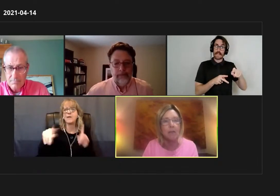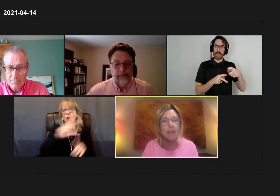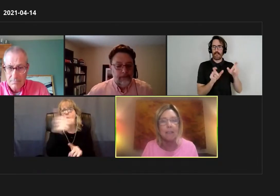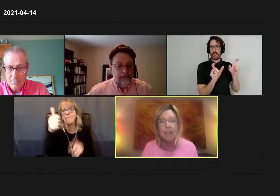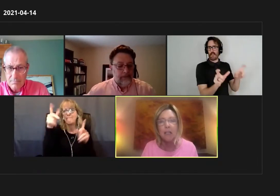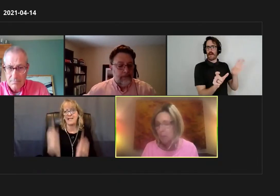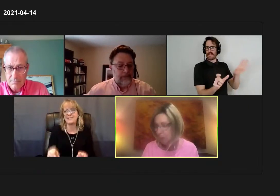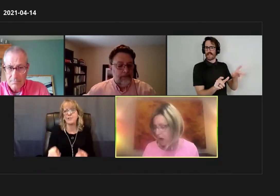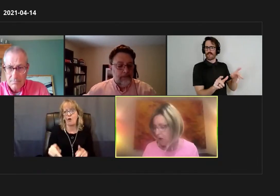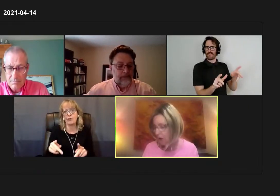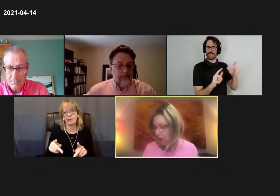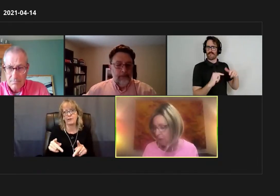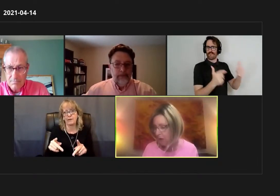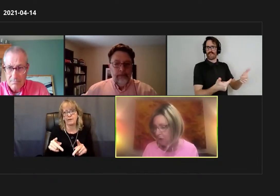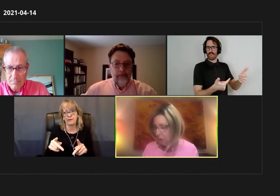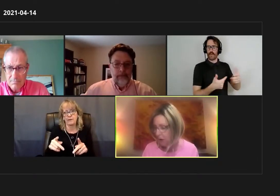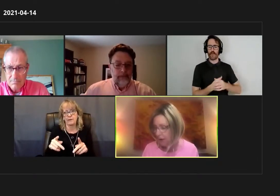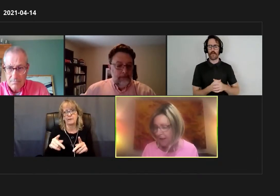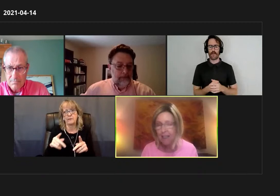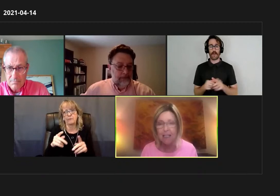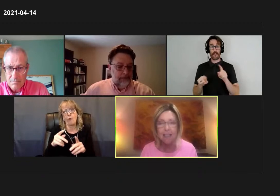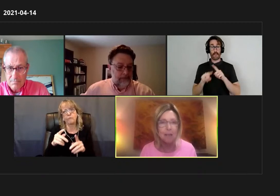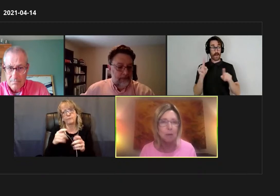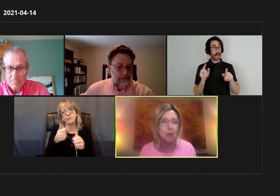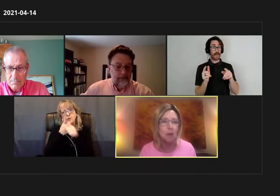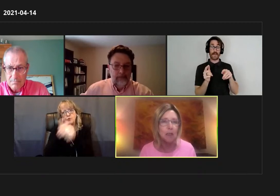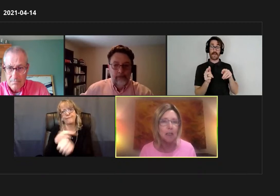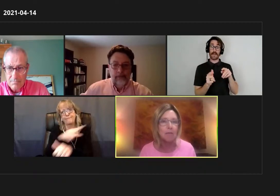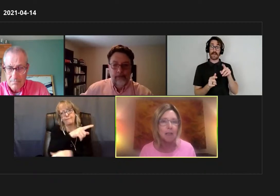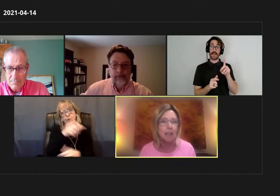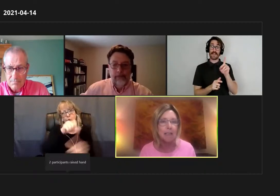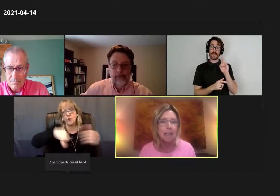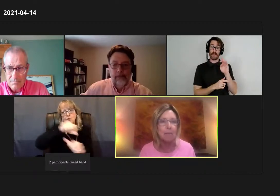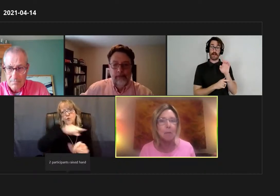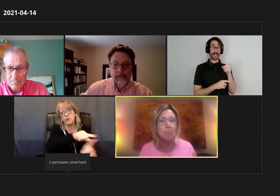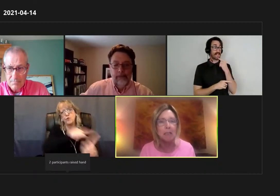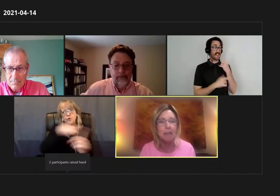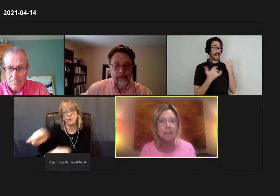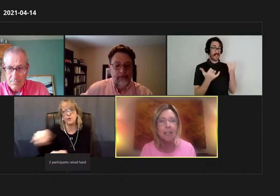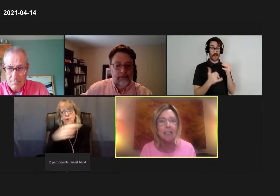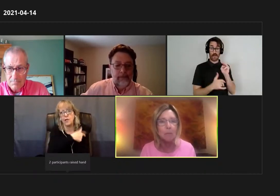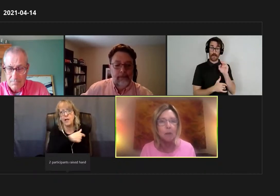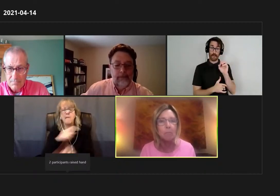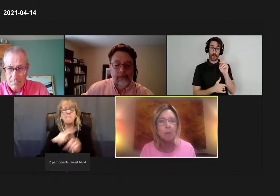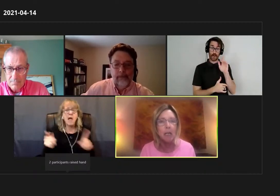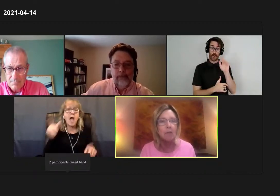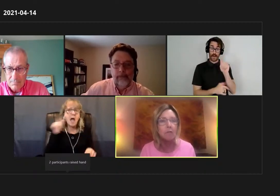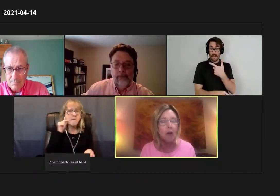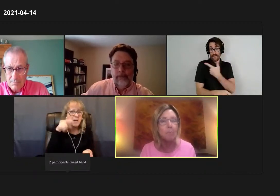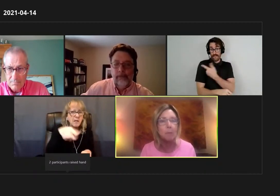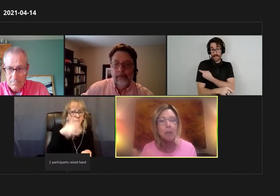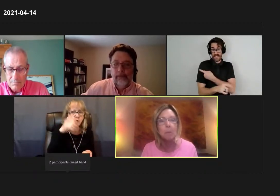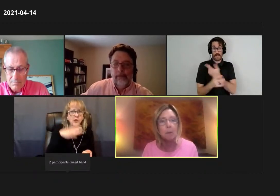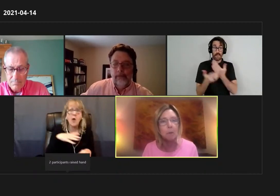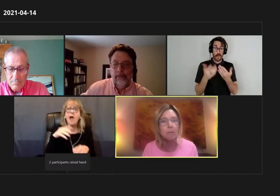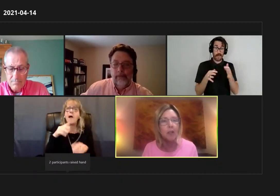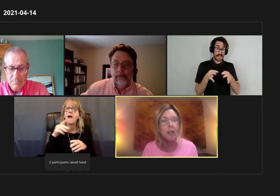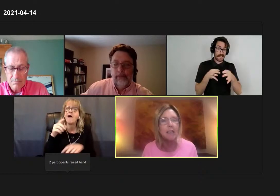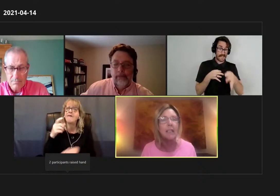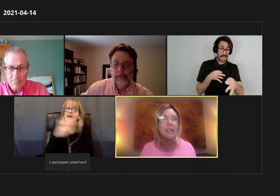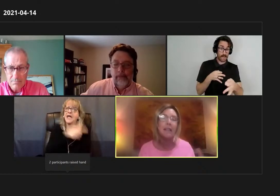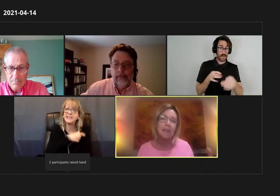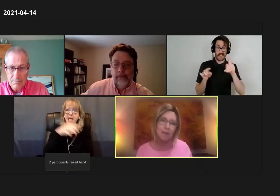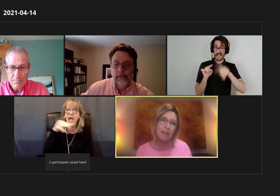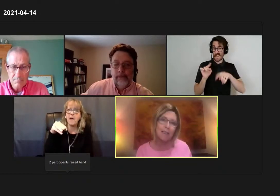their vaccine. But I just heard Mr. DeMonte say that Moderna vaccines may be delayed and we may not be able to